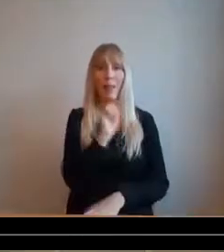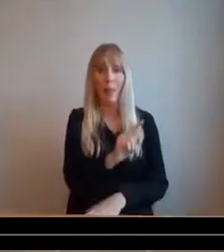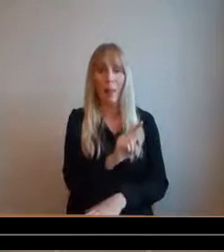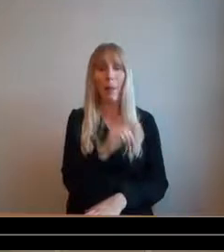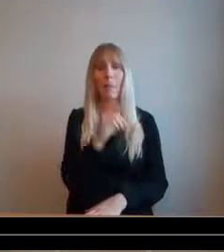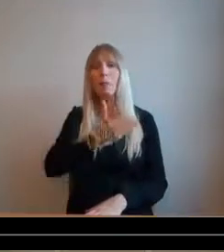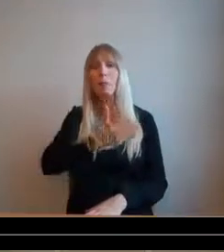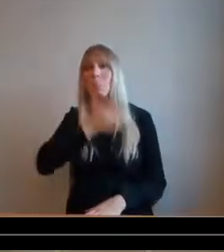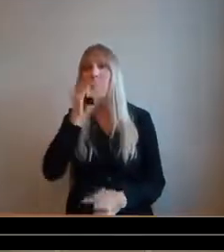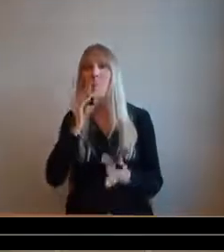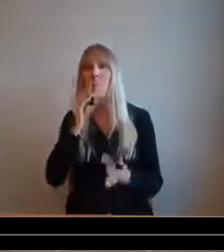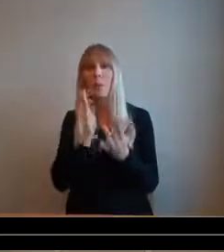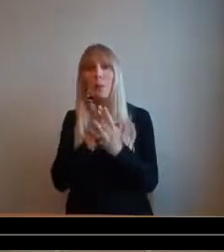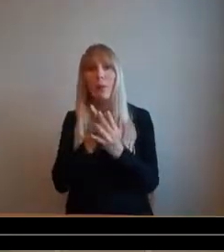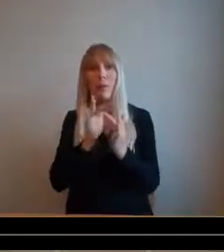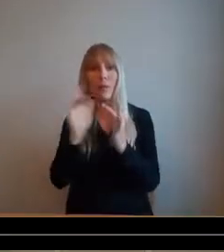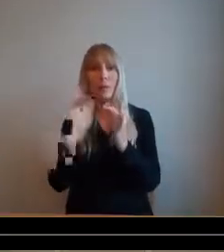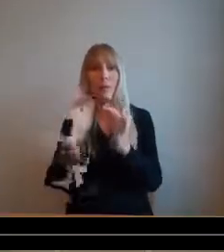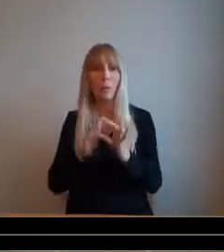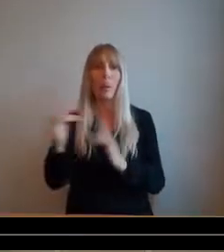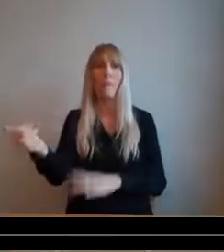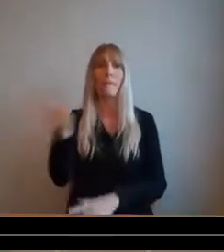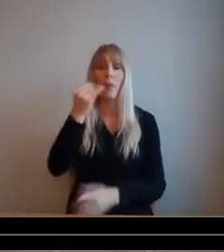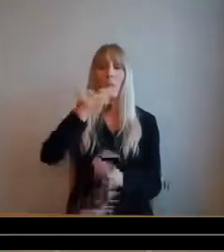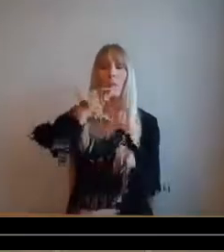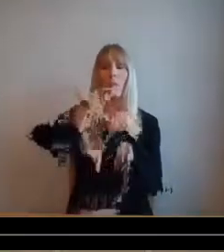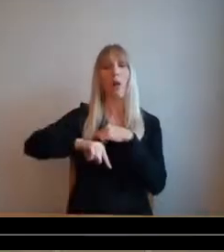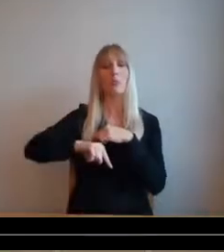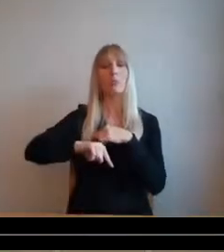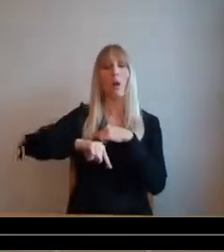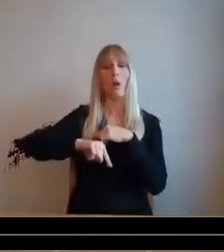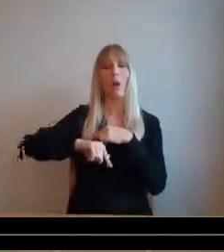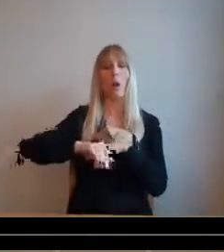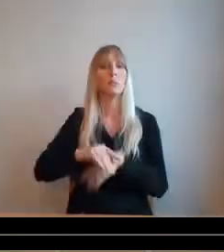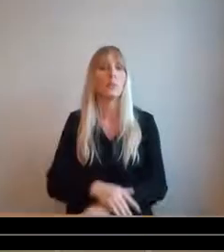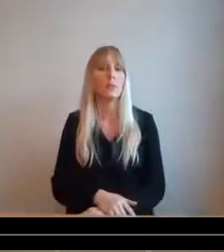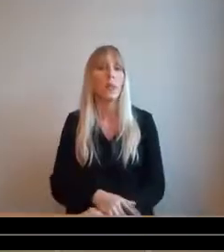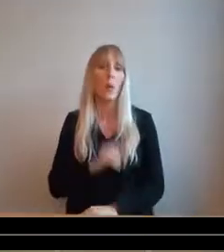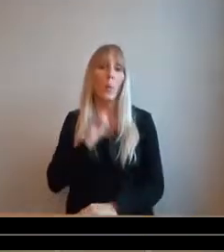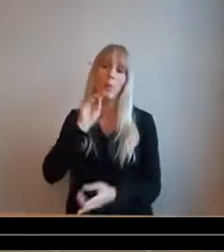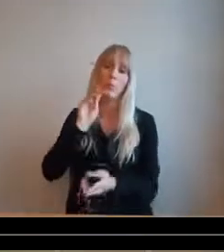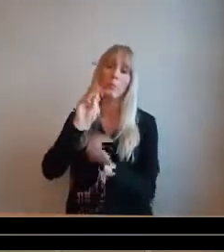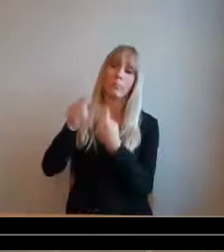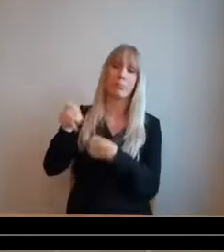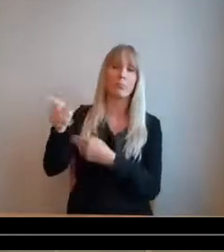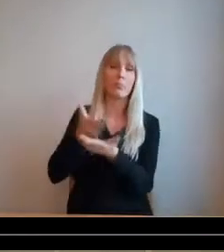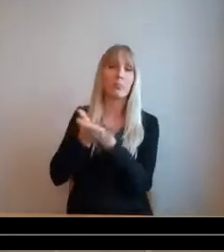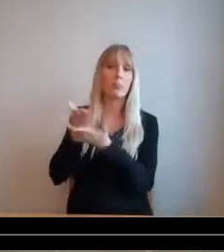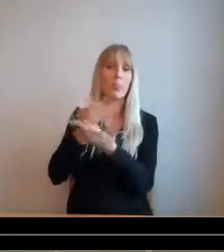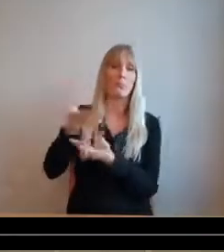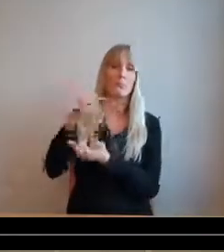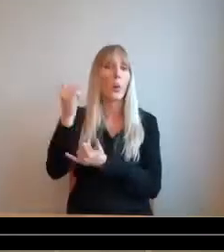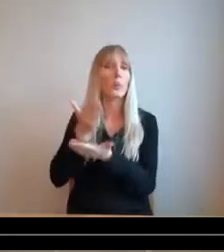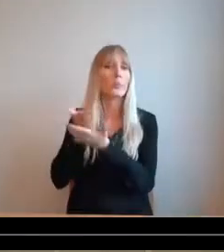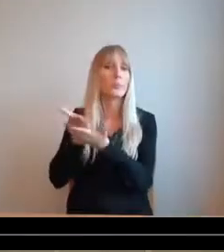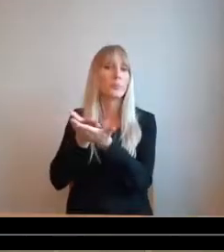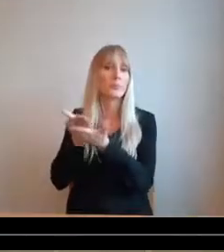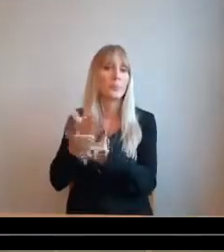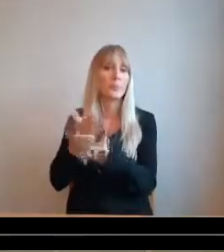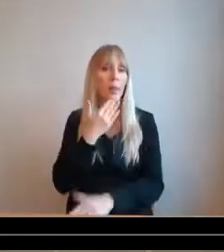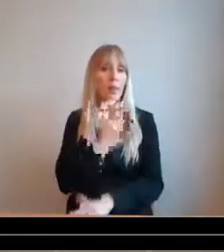give us a call or call on their behalf, and they can provide a response to the consultation over the phone. Thank you for